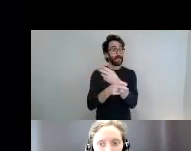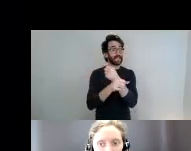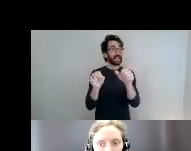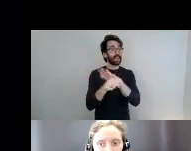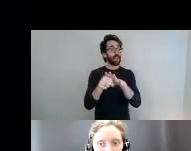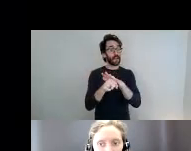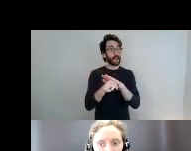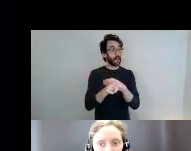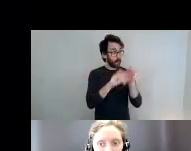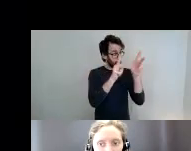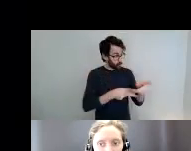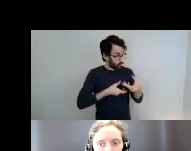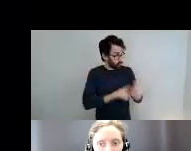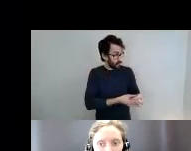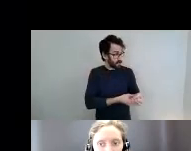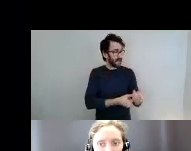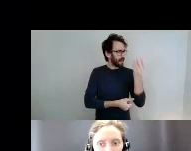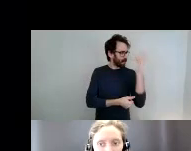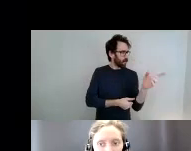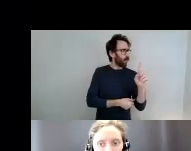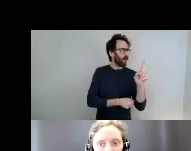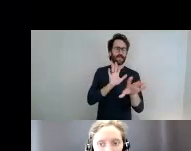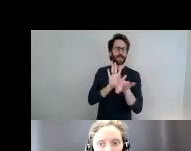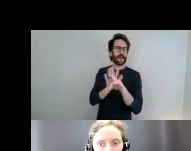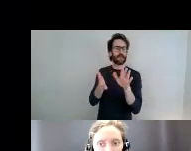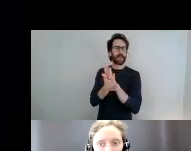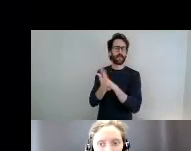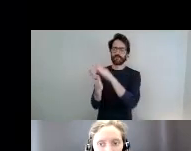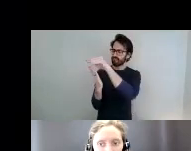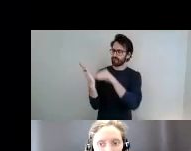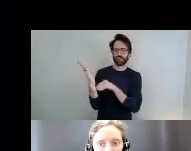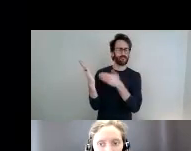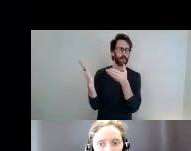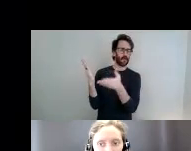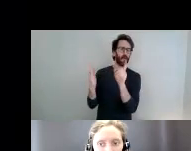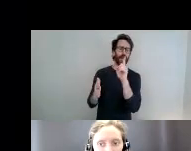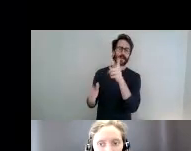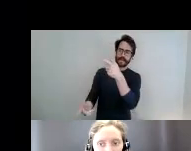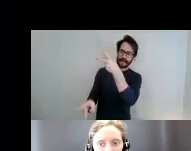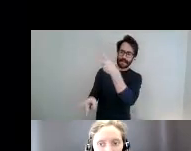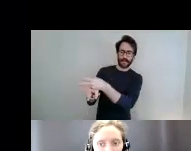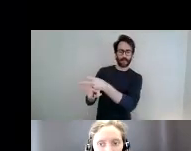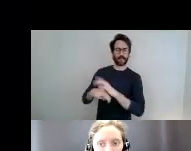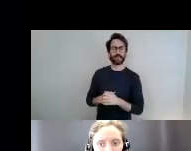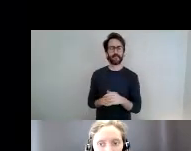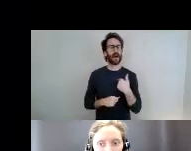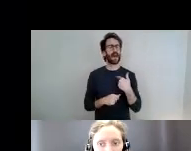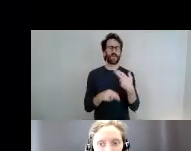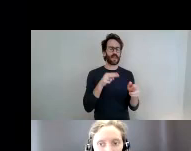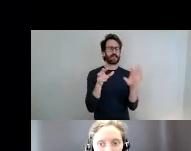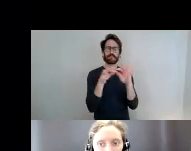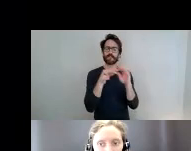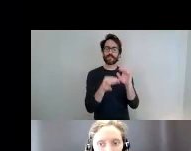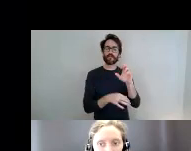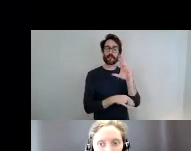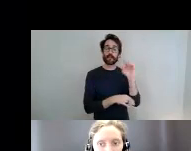to get this information. So lots of different tools on our website to help you. I talked a little bit about crypto assets. If this